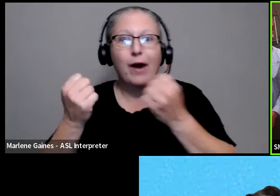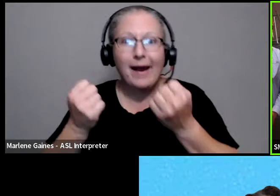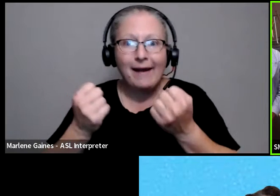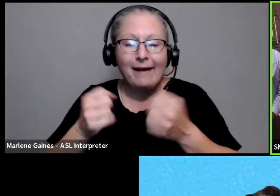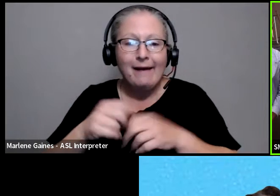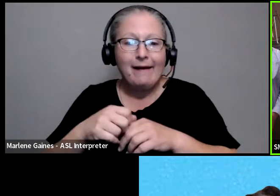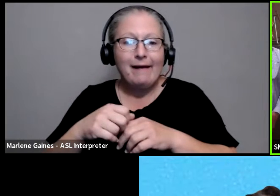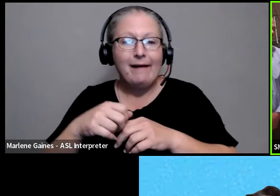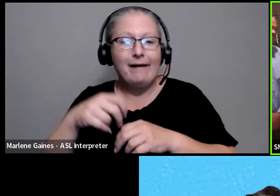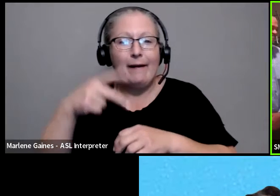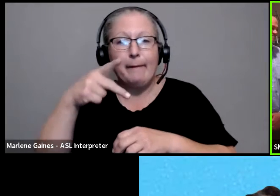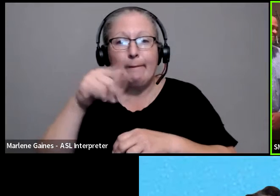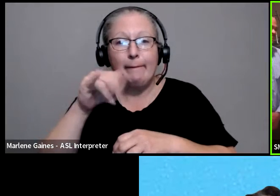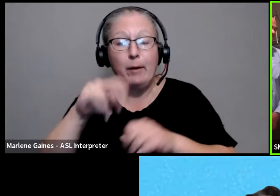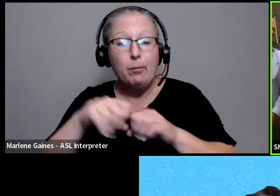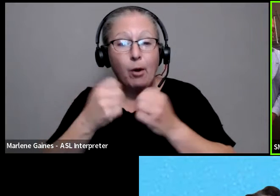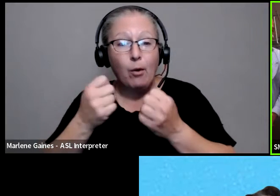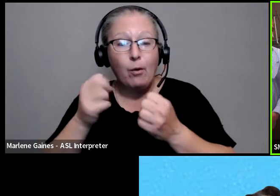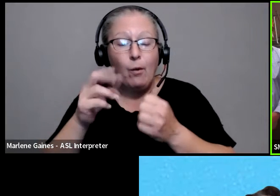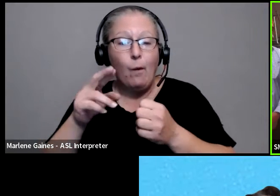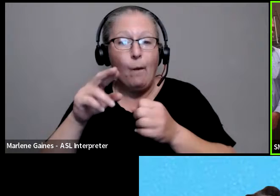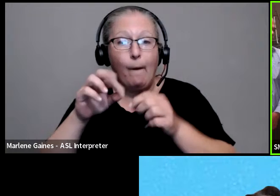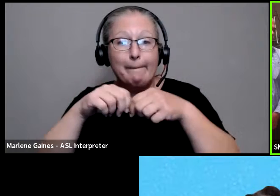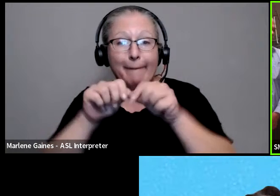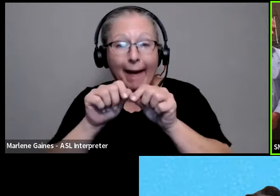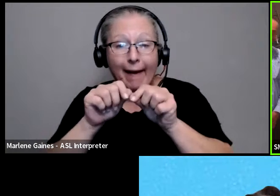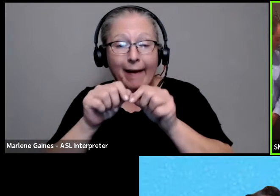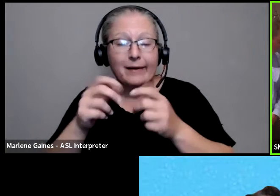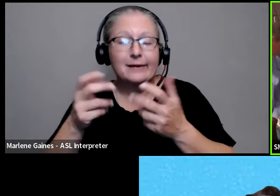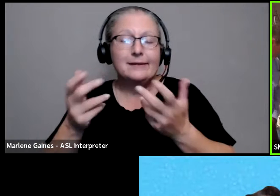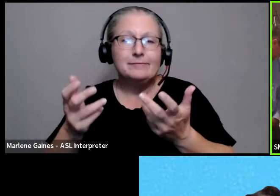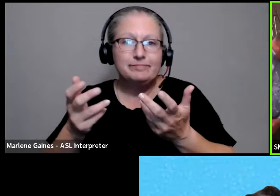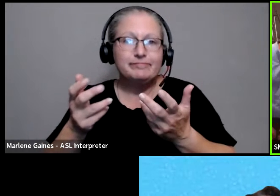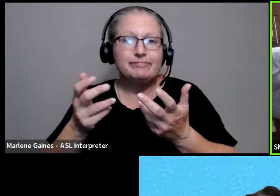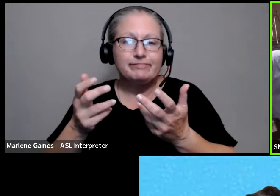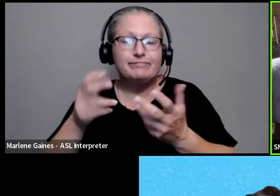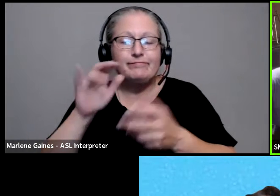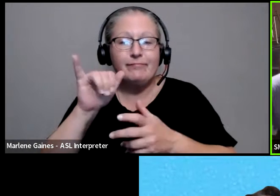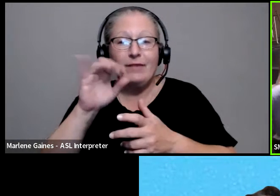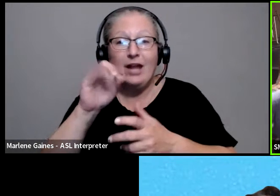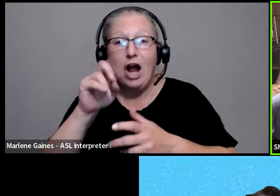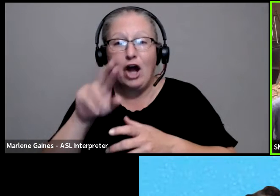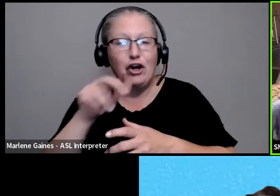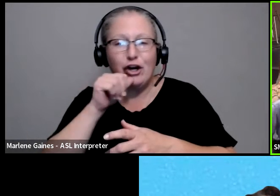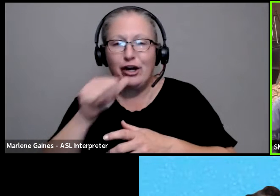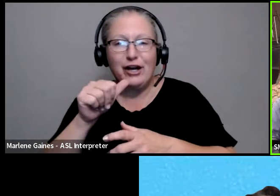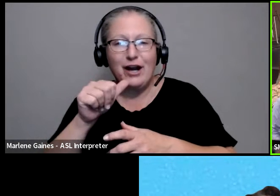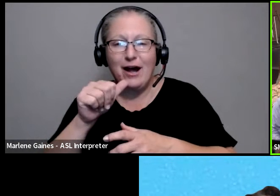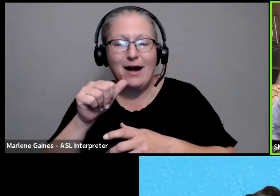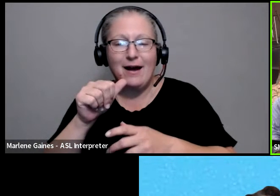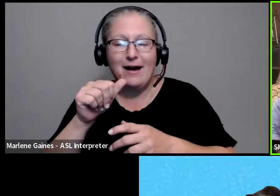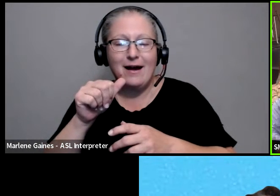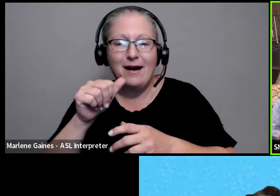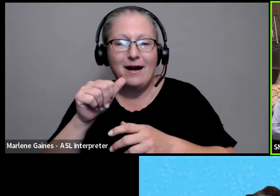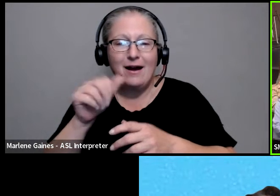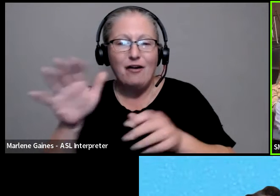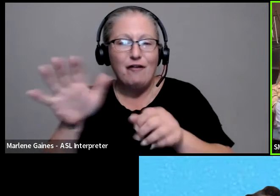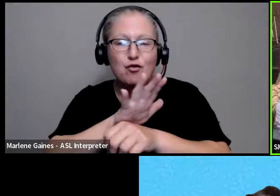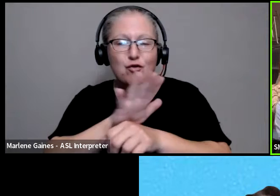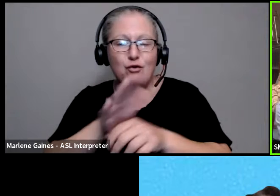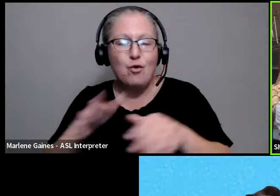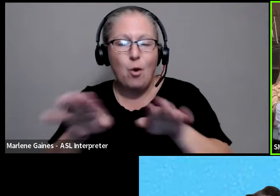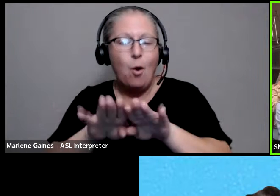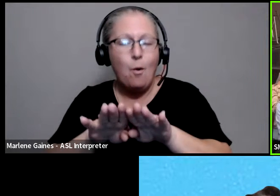pins get broken or bent, so that it makes the Yonder not stay fully closed.